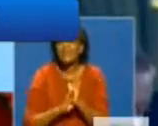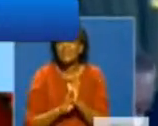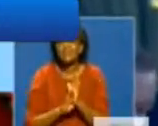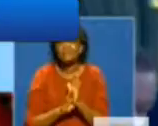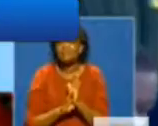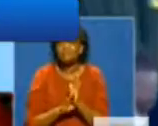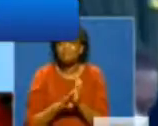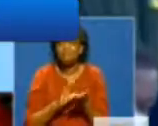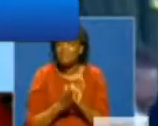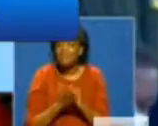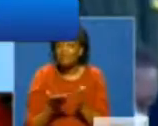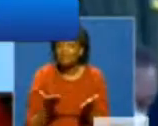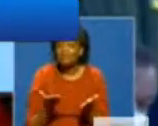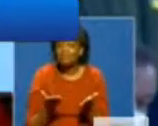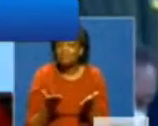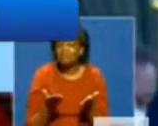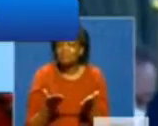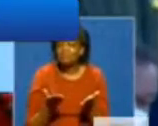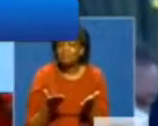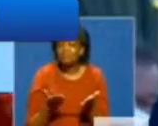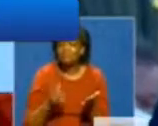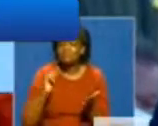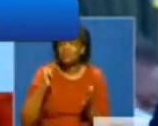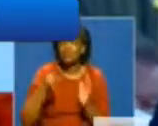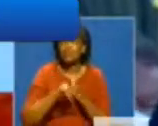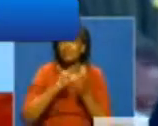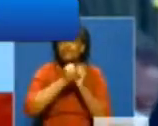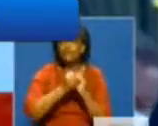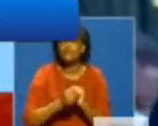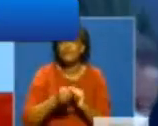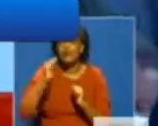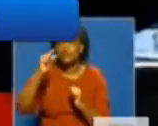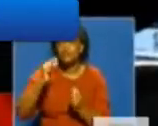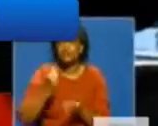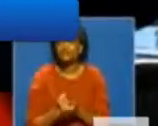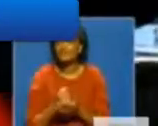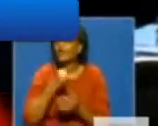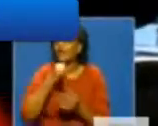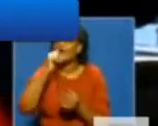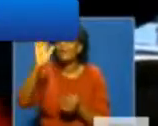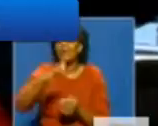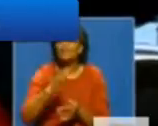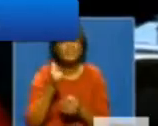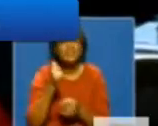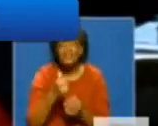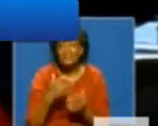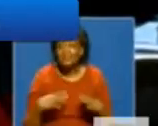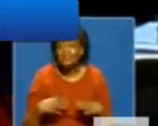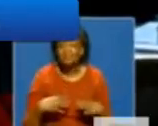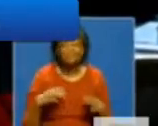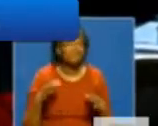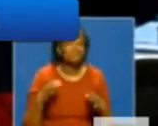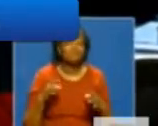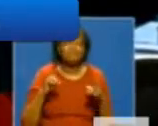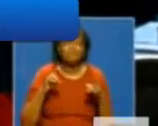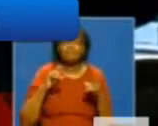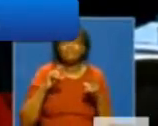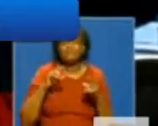Without assistance of the Kenya Law Reform Commission, the Attorney General's Office, Parliament, or anyone, Wanjiku must write that